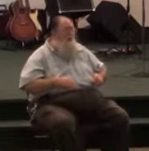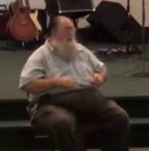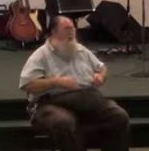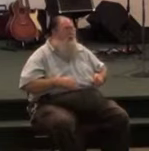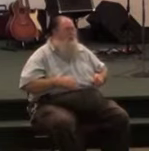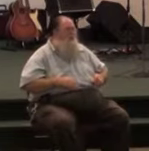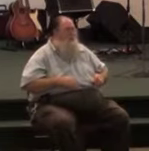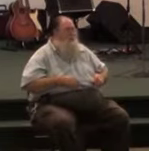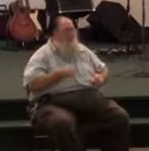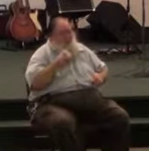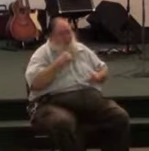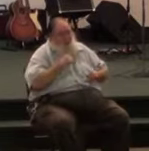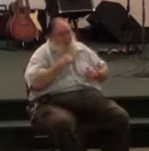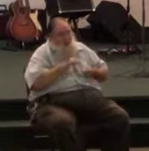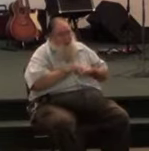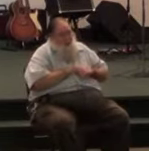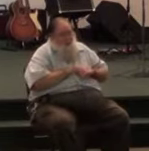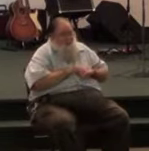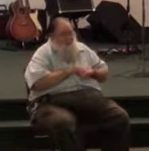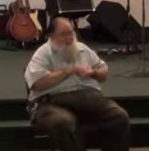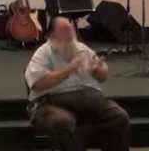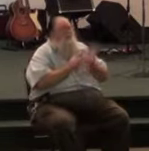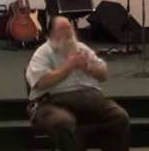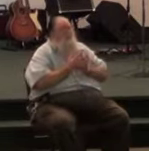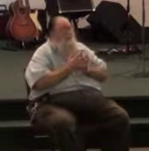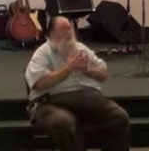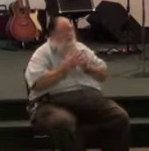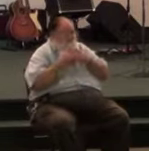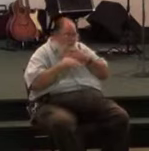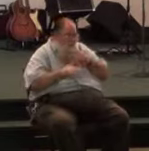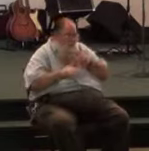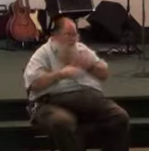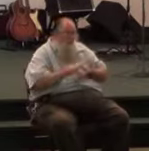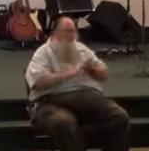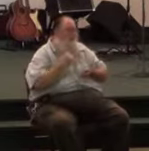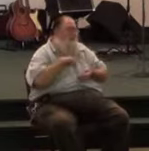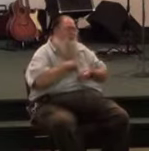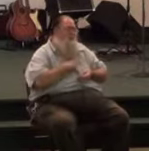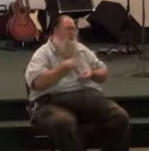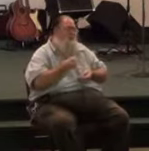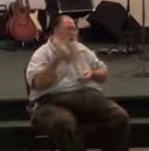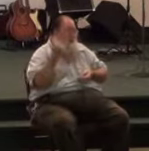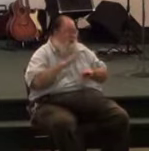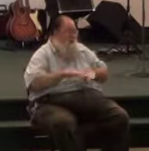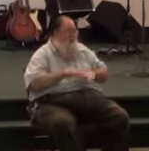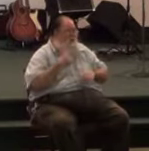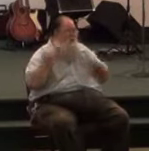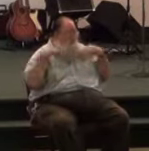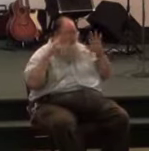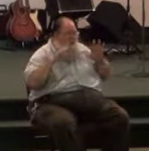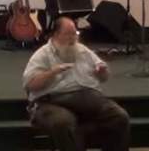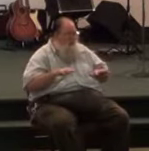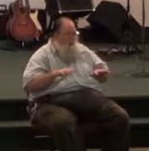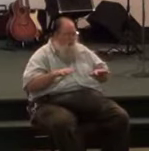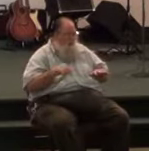Jesus' blood washed us whiter than snow. We're spotless. We are the bride